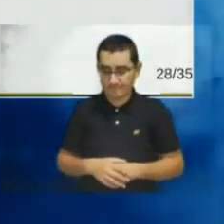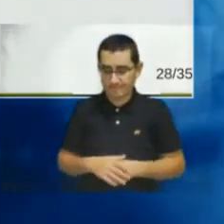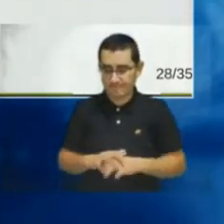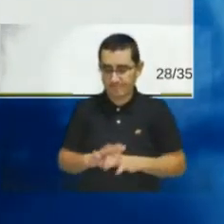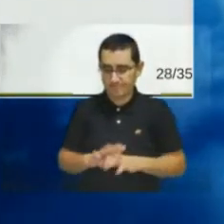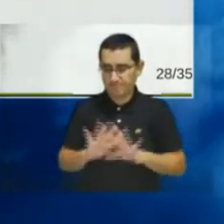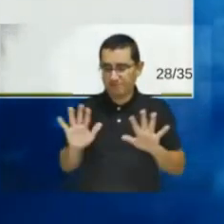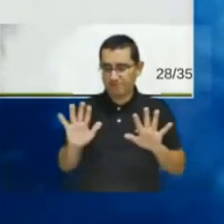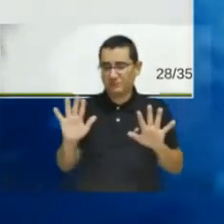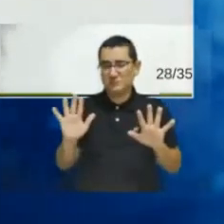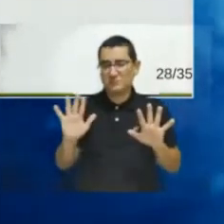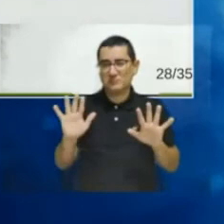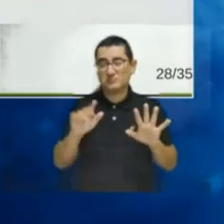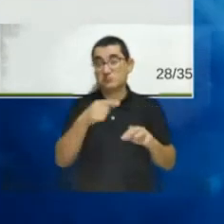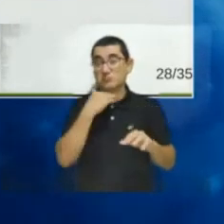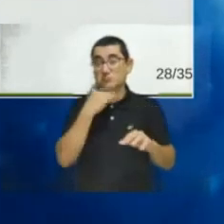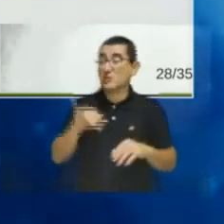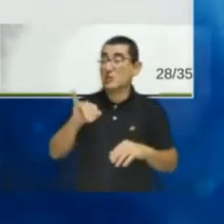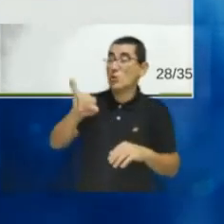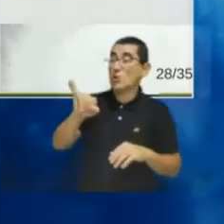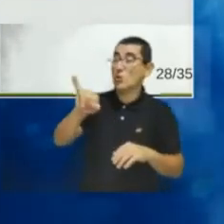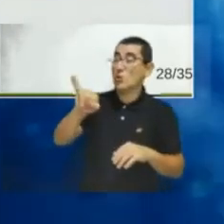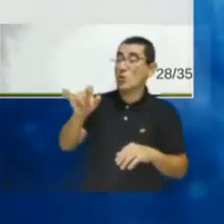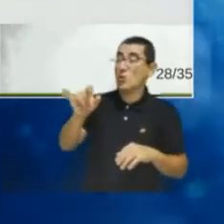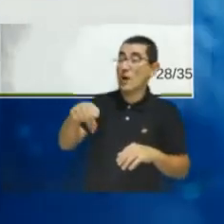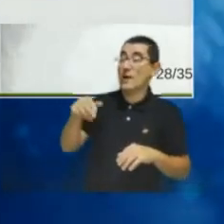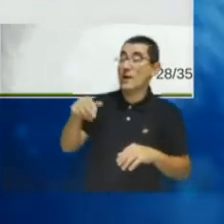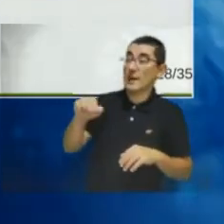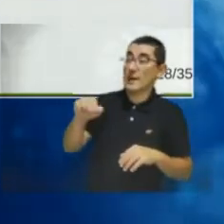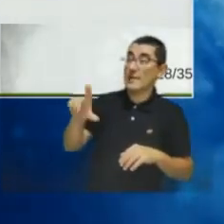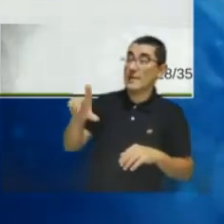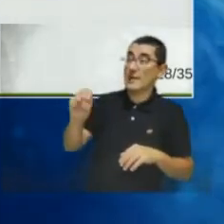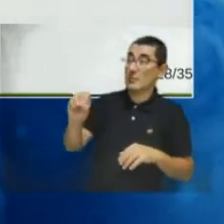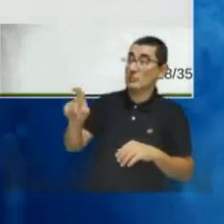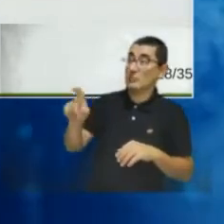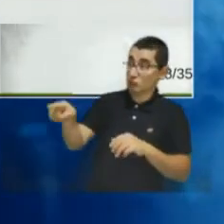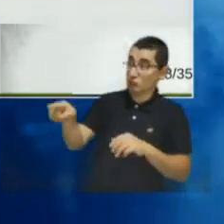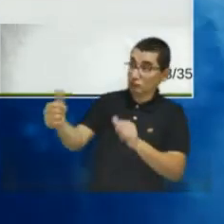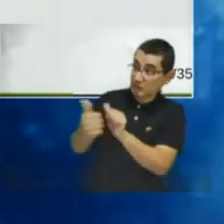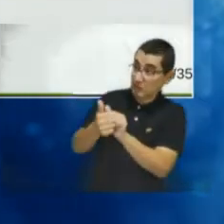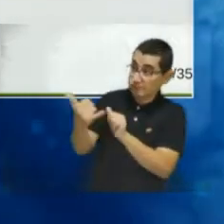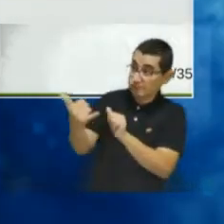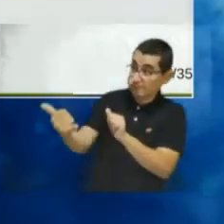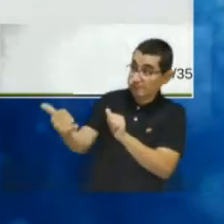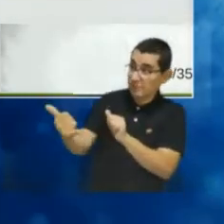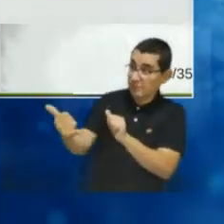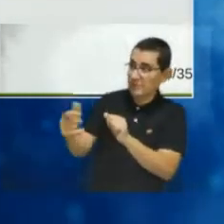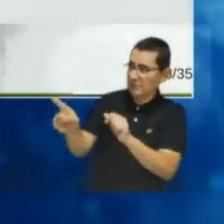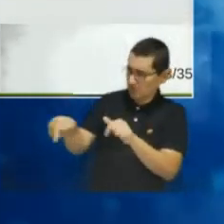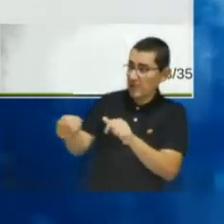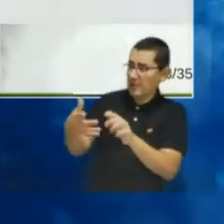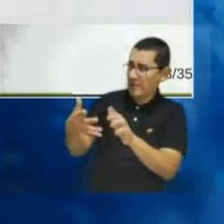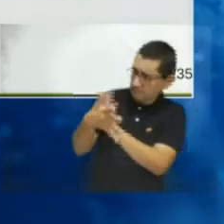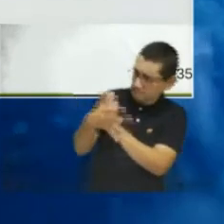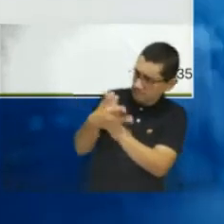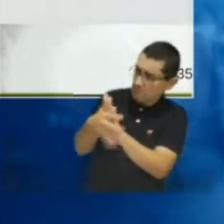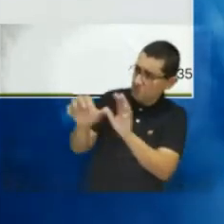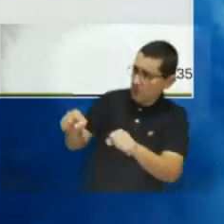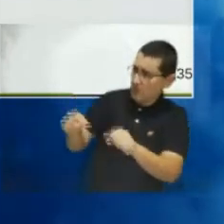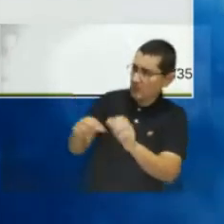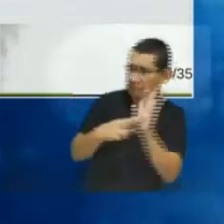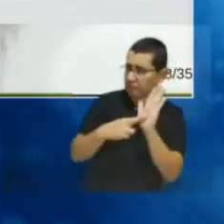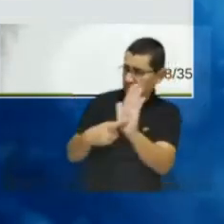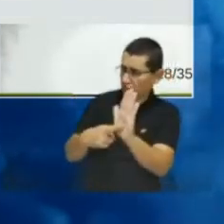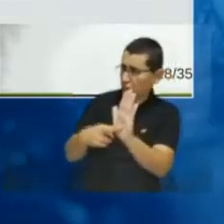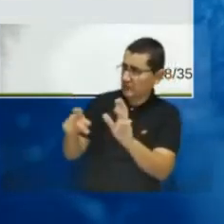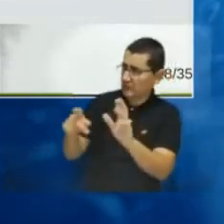know if Juan Camilo is with us so that he can actually present this part, Juan Camilo, of the results.